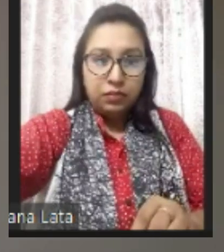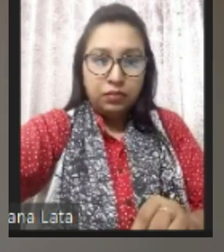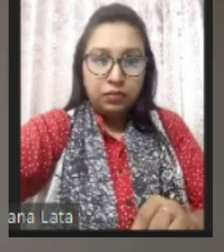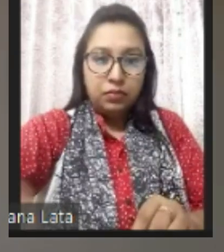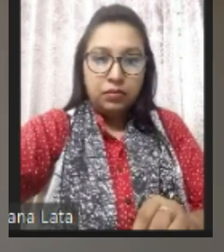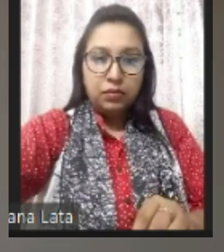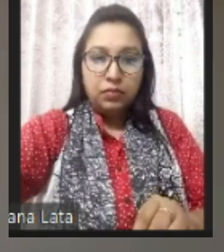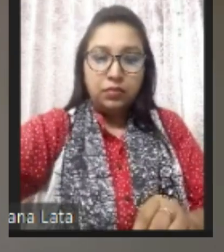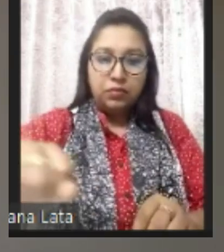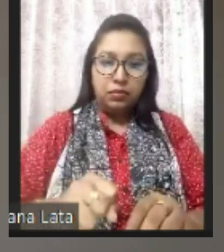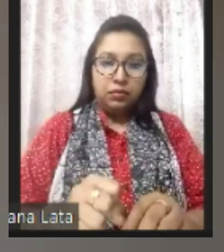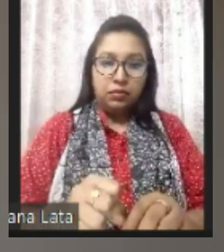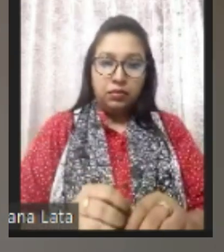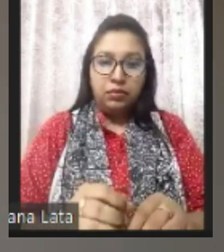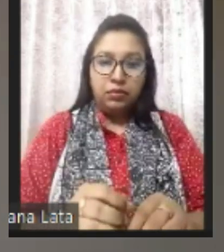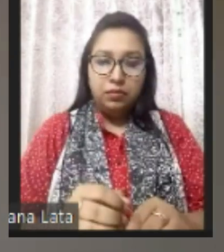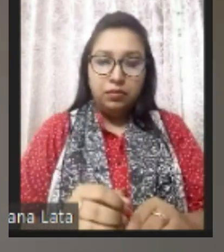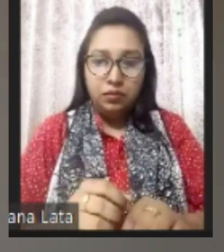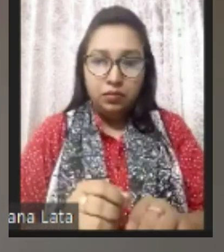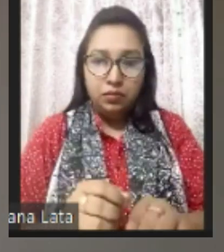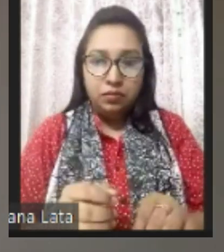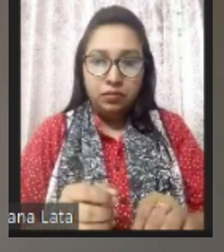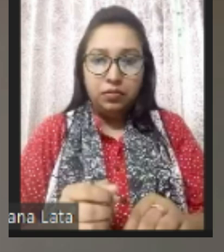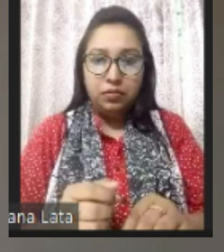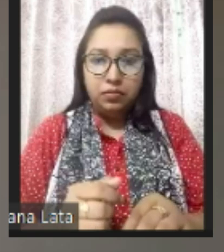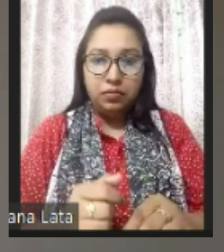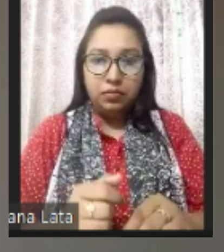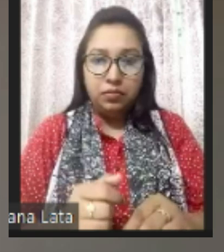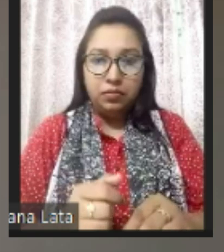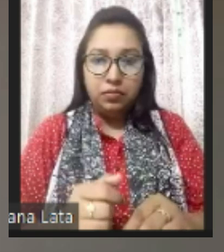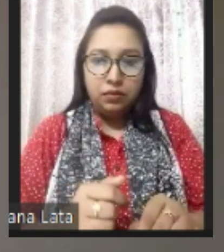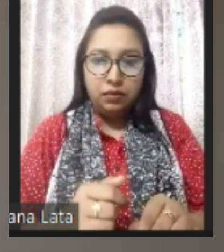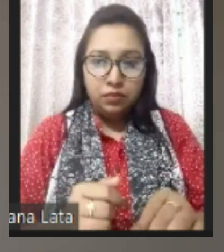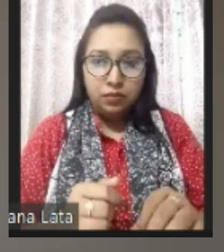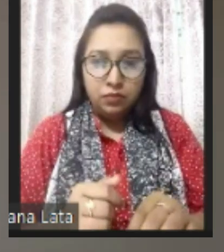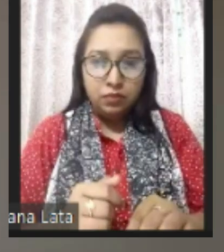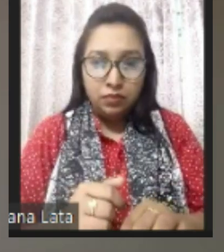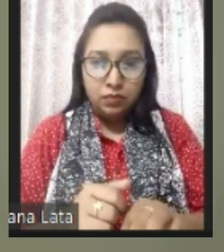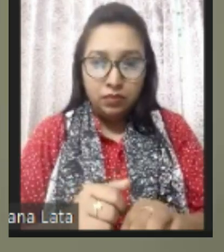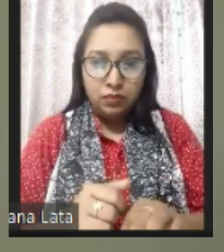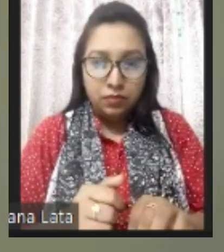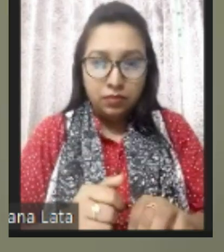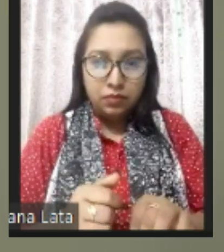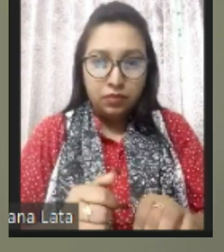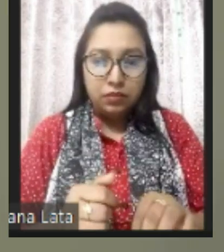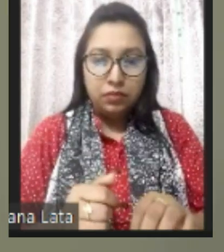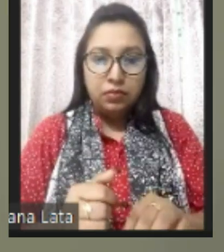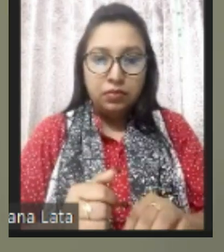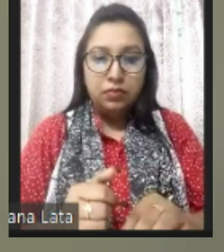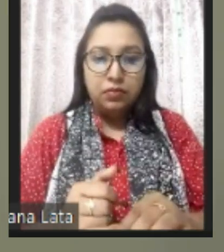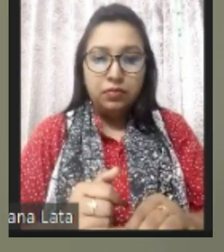Yes, I seem to have a little bit of an issue with that when I went